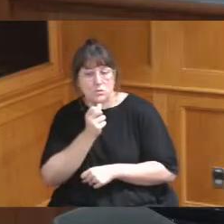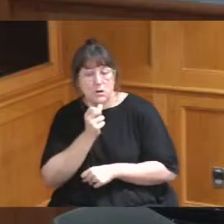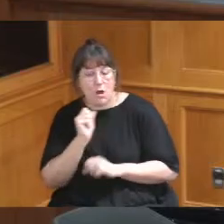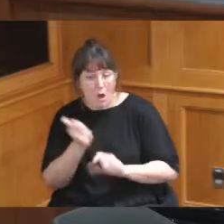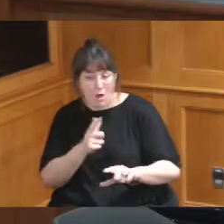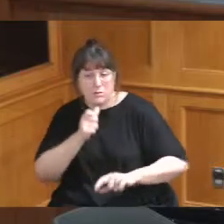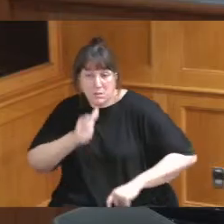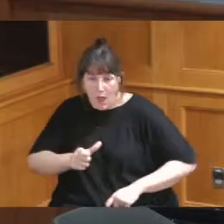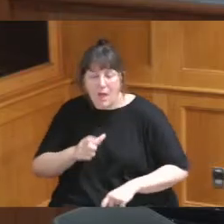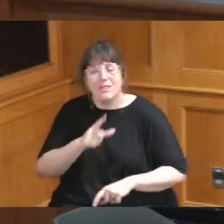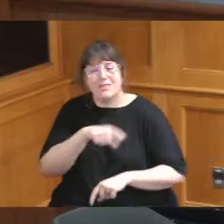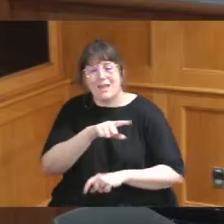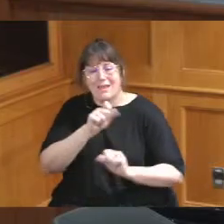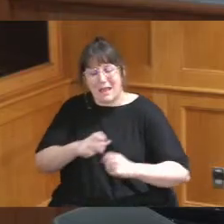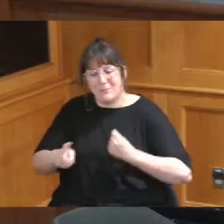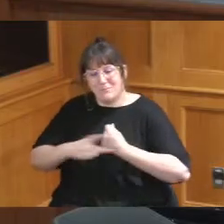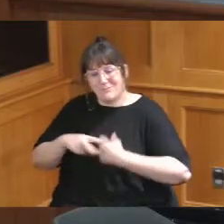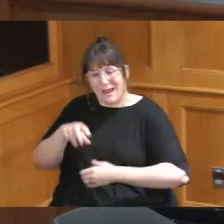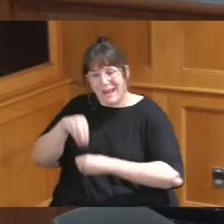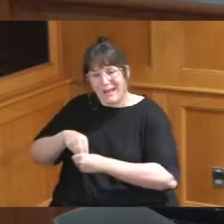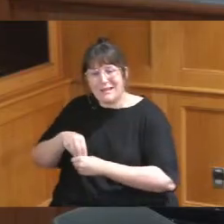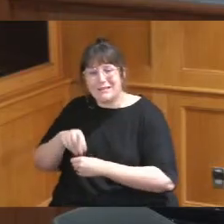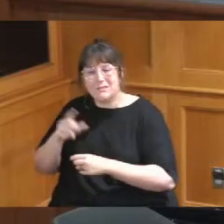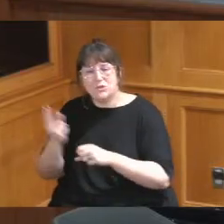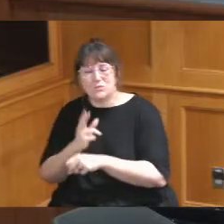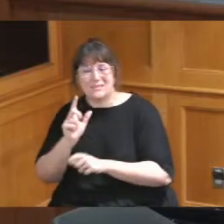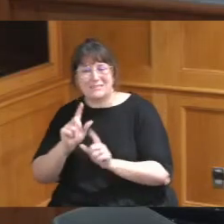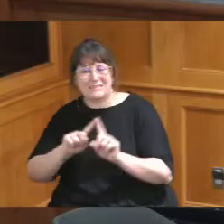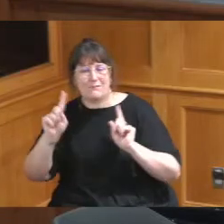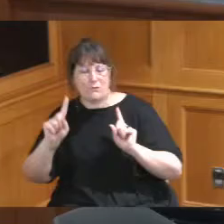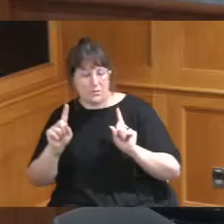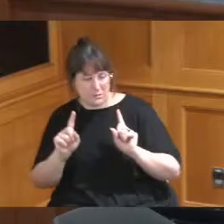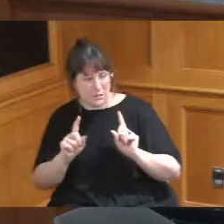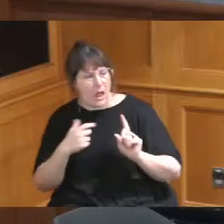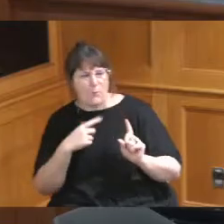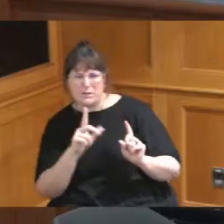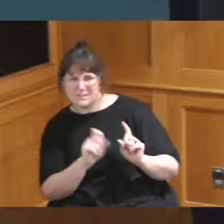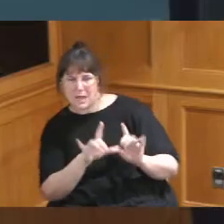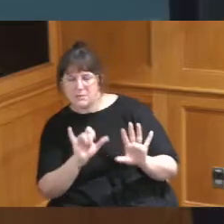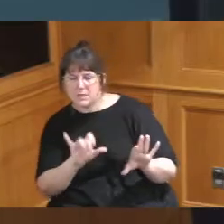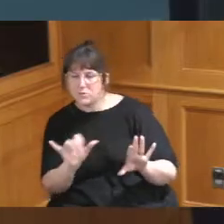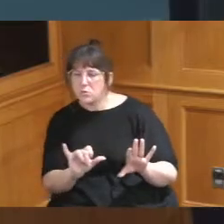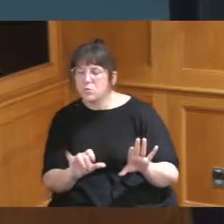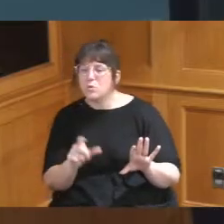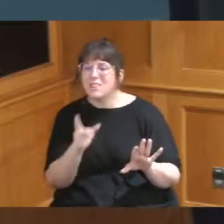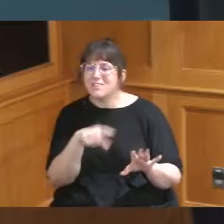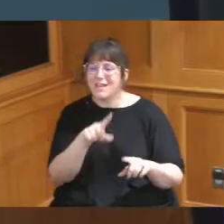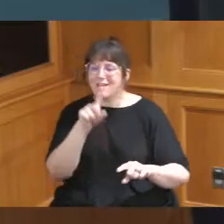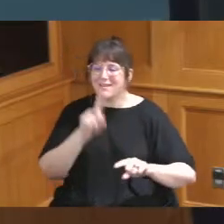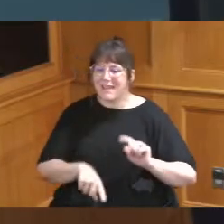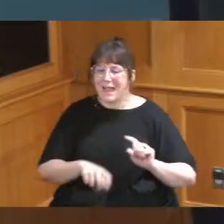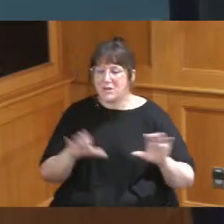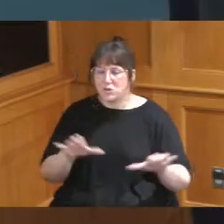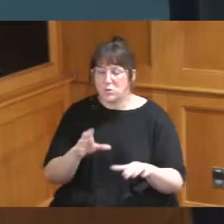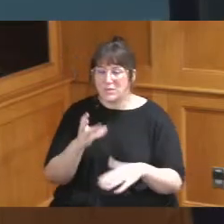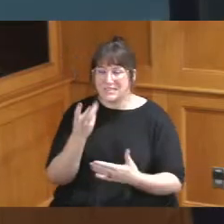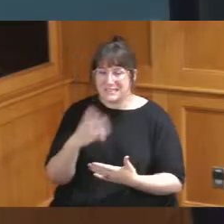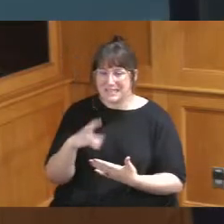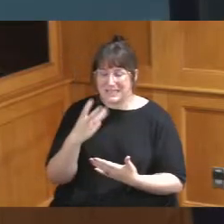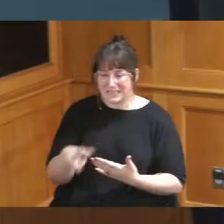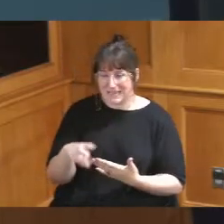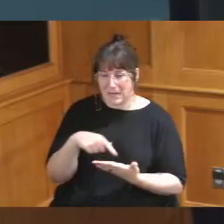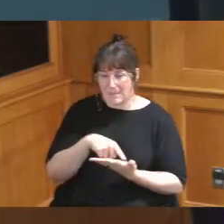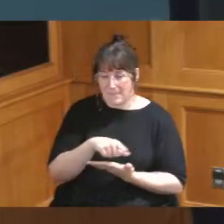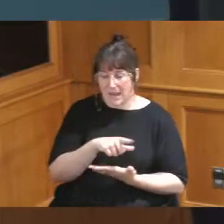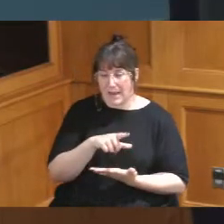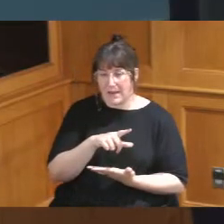welcome to bank it now and use it differently. Okay, so yeah, I was going to ask you that. So they can't do 16 paid all